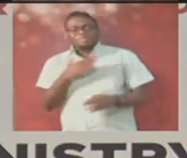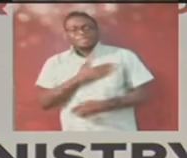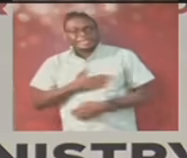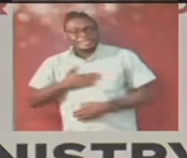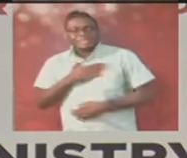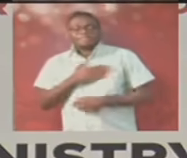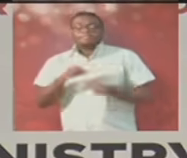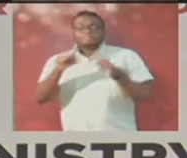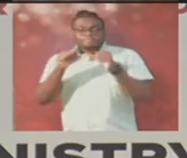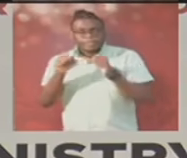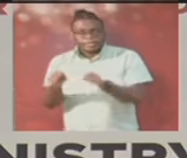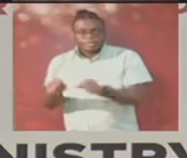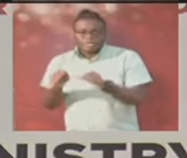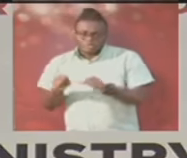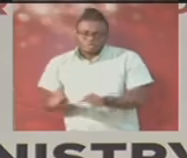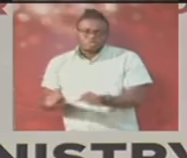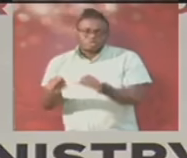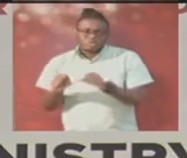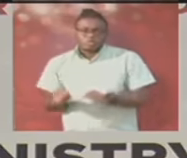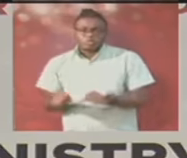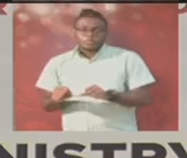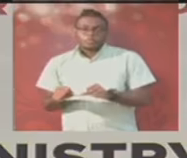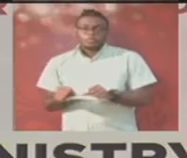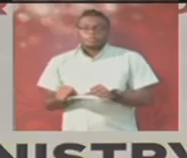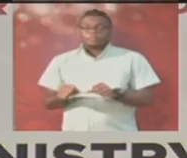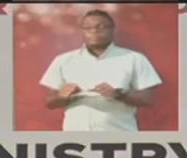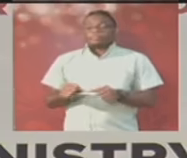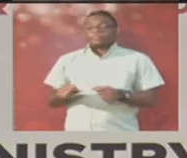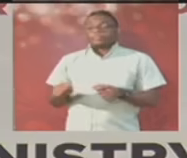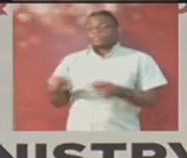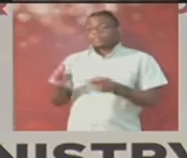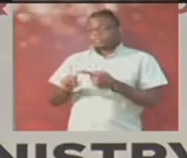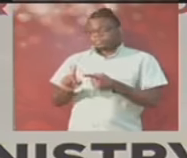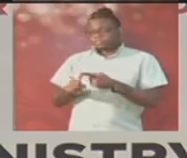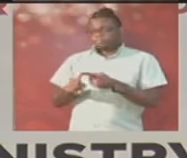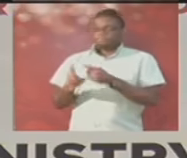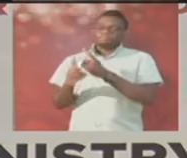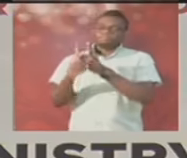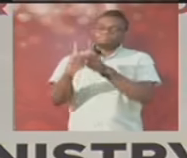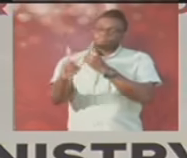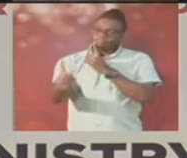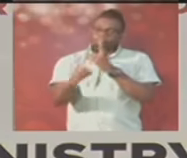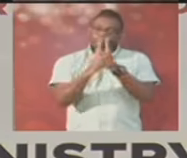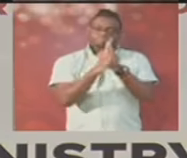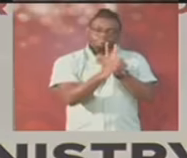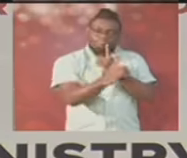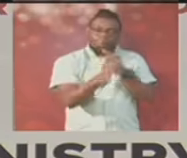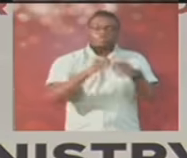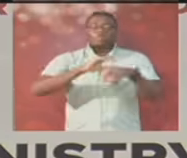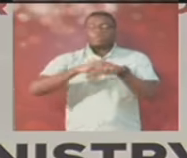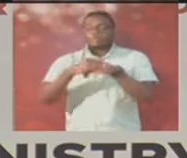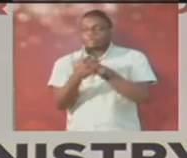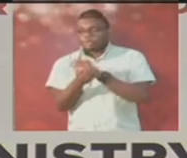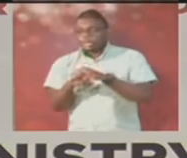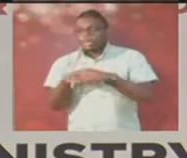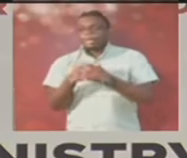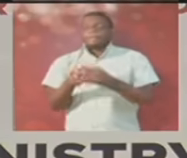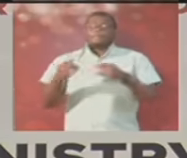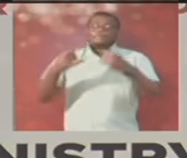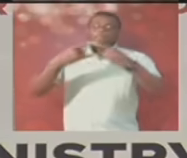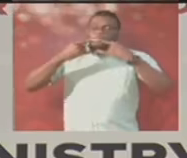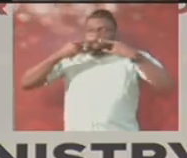3 W's. Let's continue to be a resilient, responsible, and civic-minded